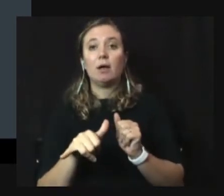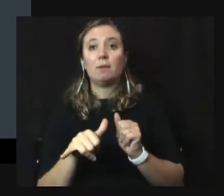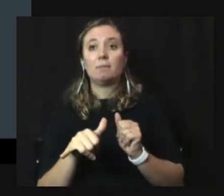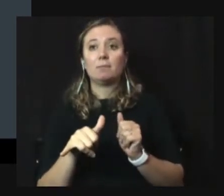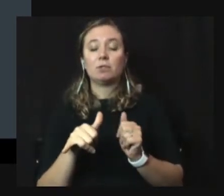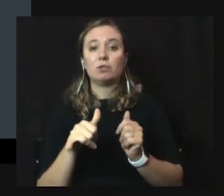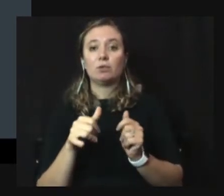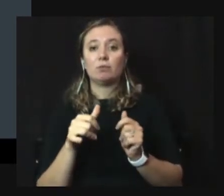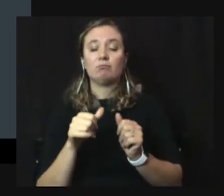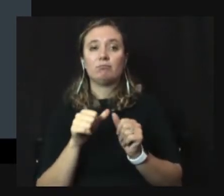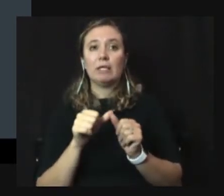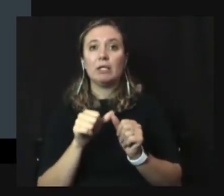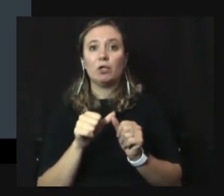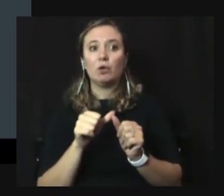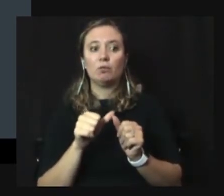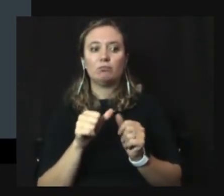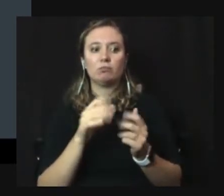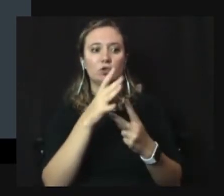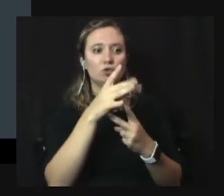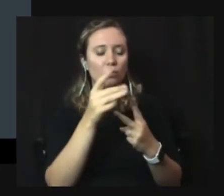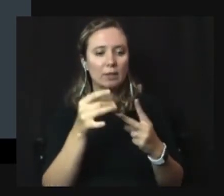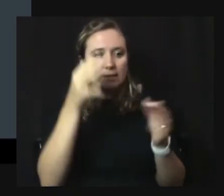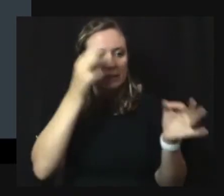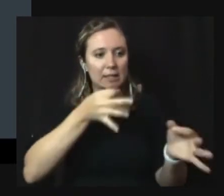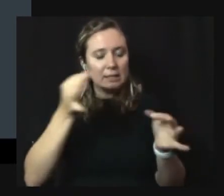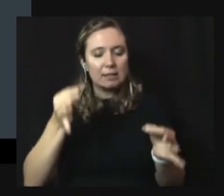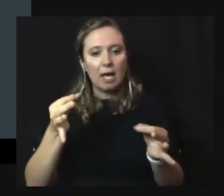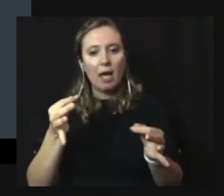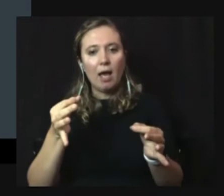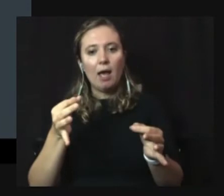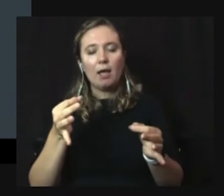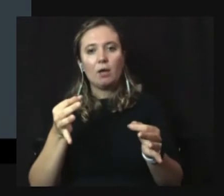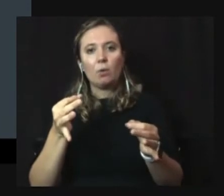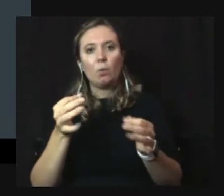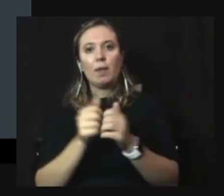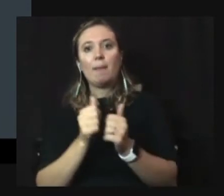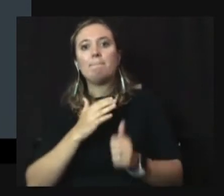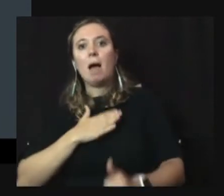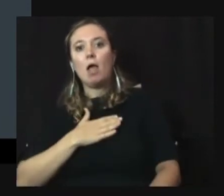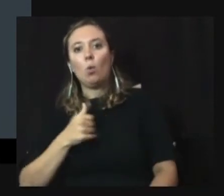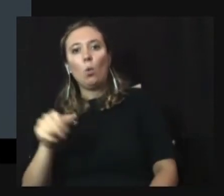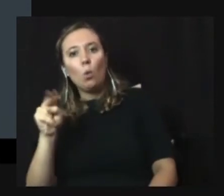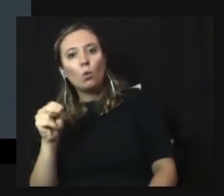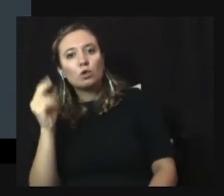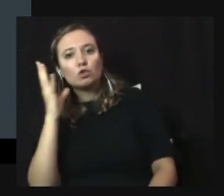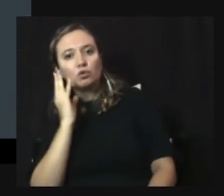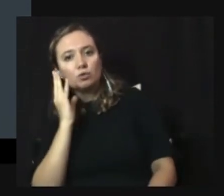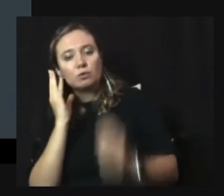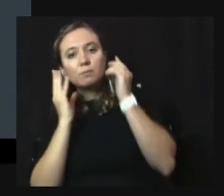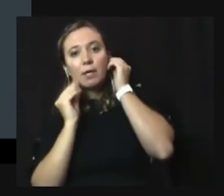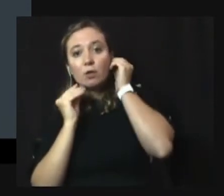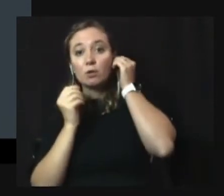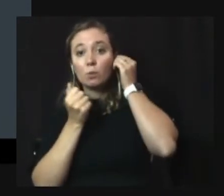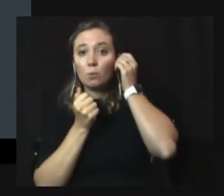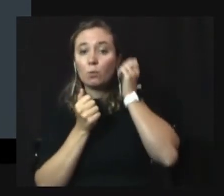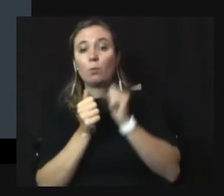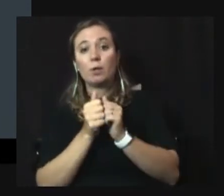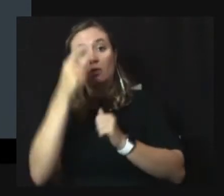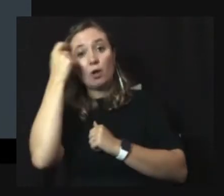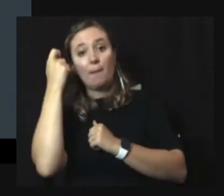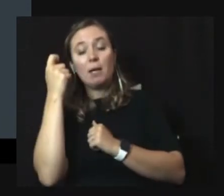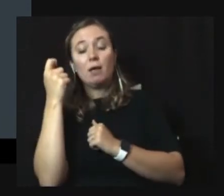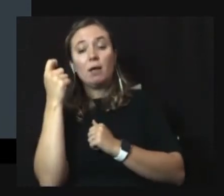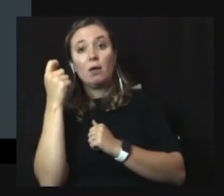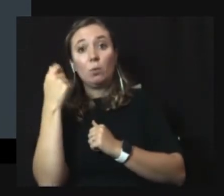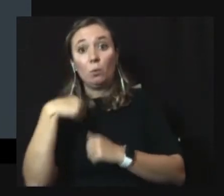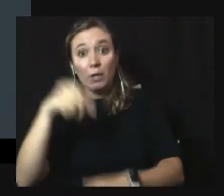choices. I don't want to communicate from trauma, because we know from working with traumatized people that